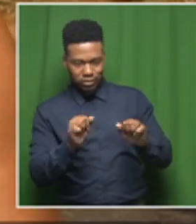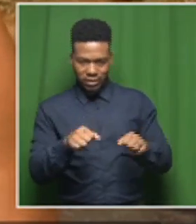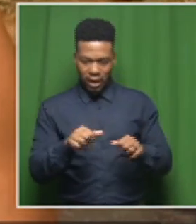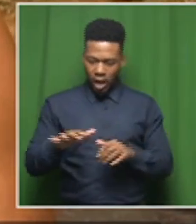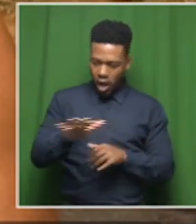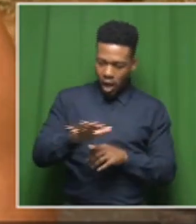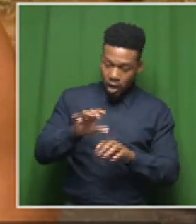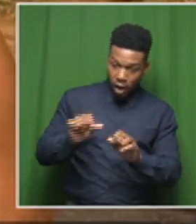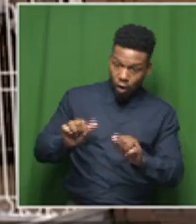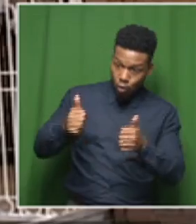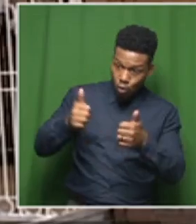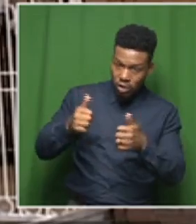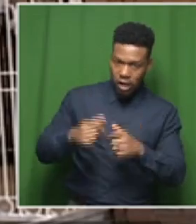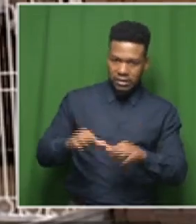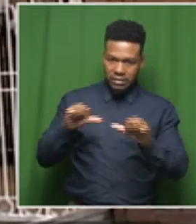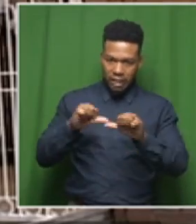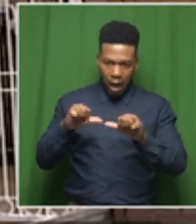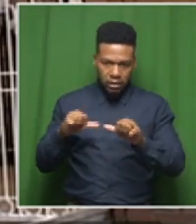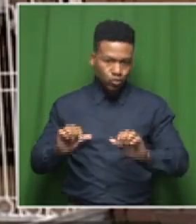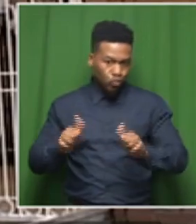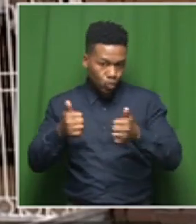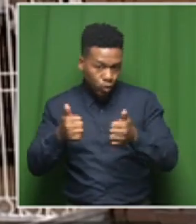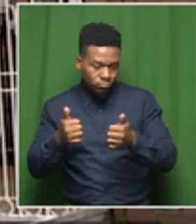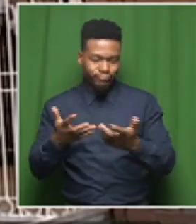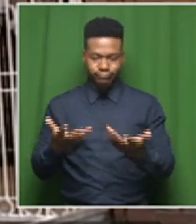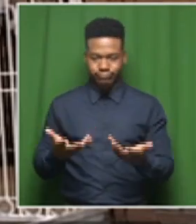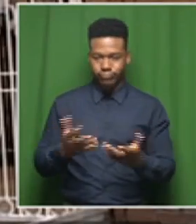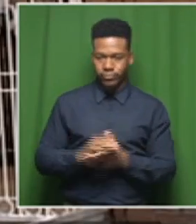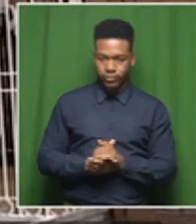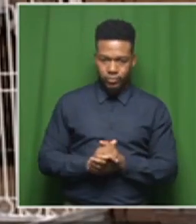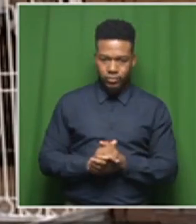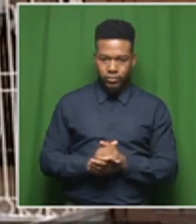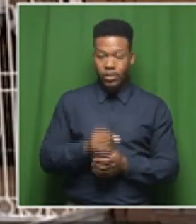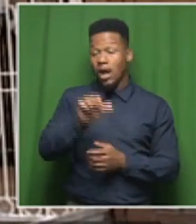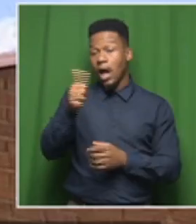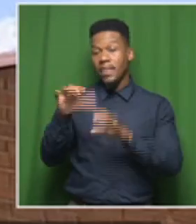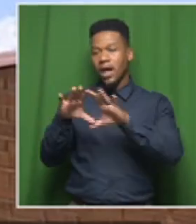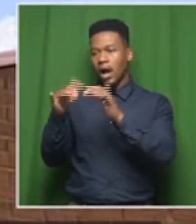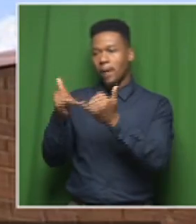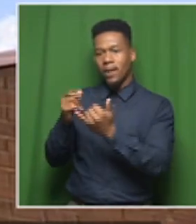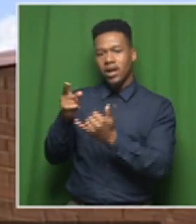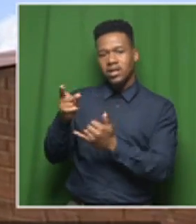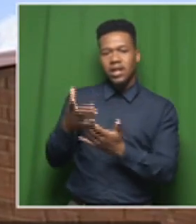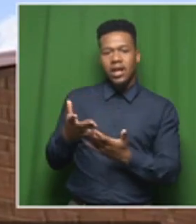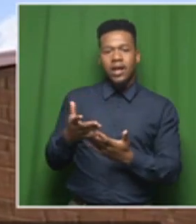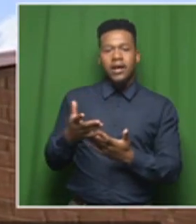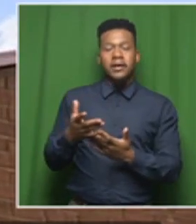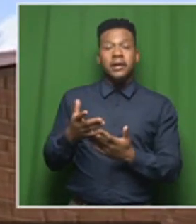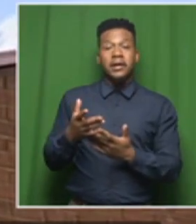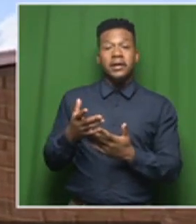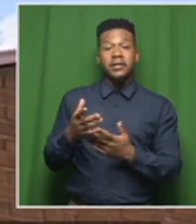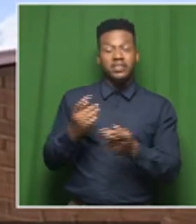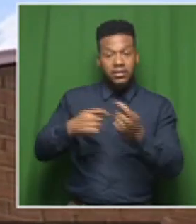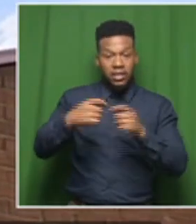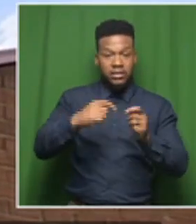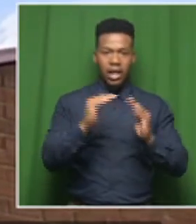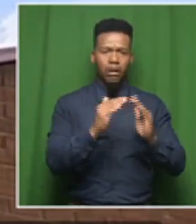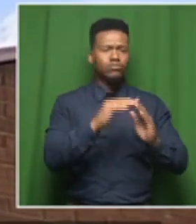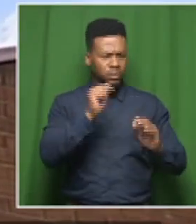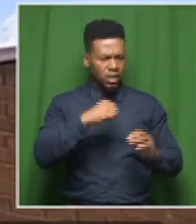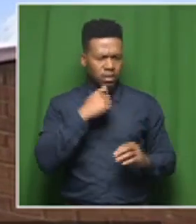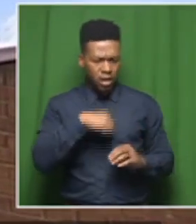area? Is it the right size? Bond originator company Get a Bond agrees that there is more supply than demand currently in the